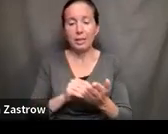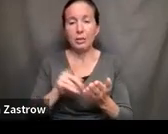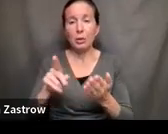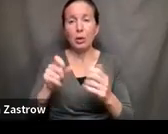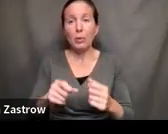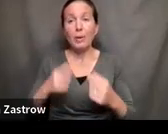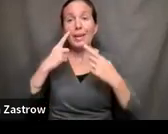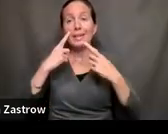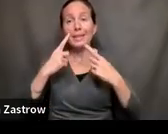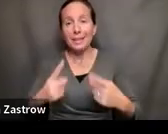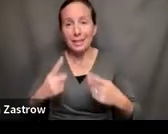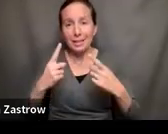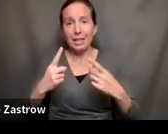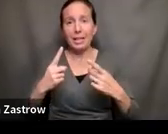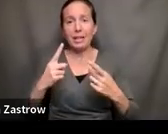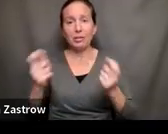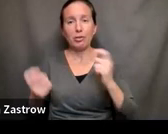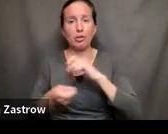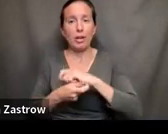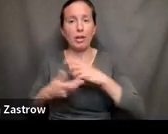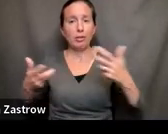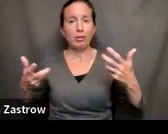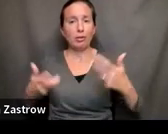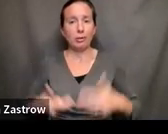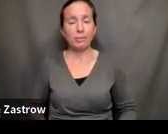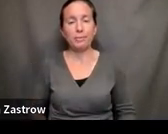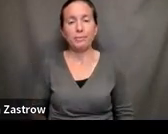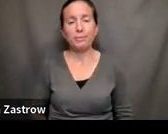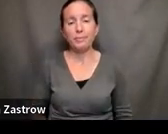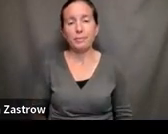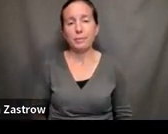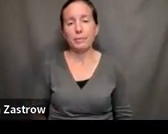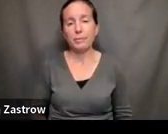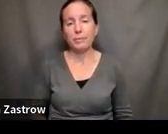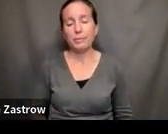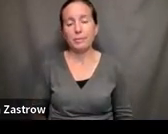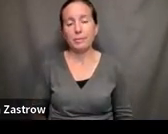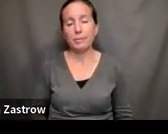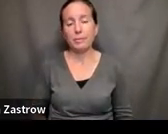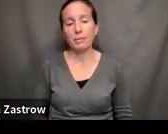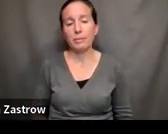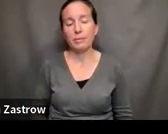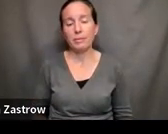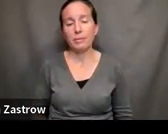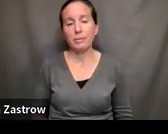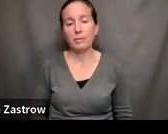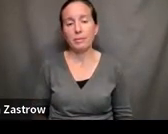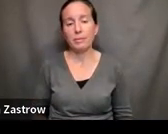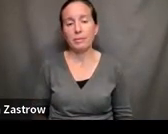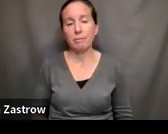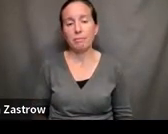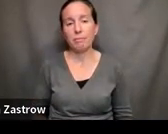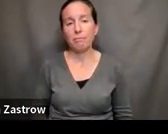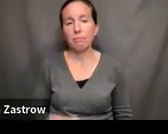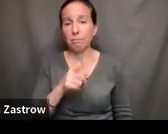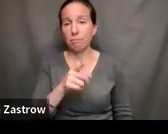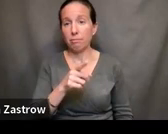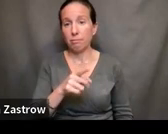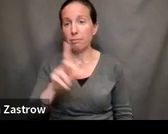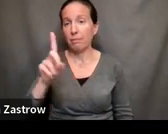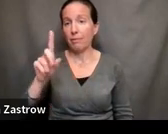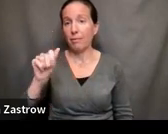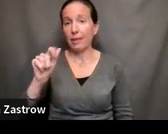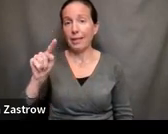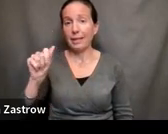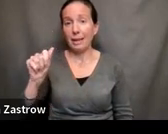on the data. And also, if you have this kind of data at your fingertips, when